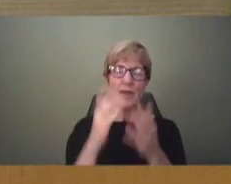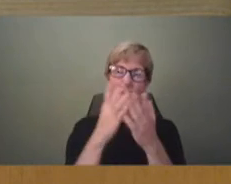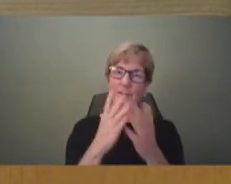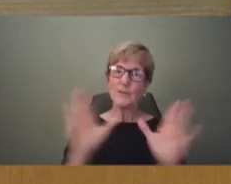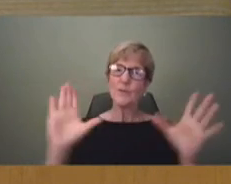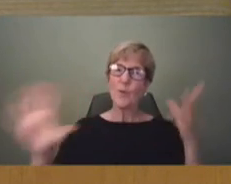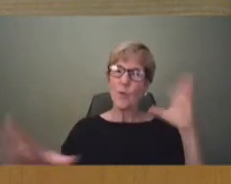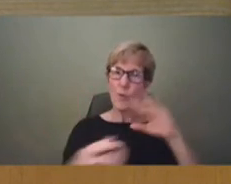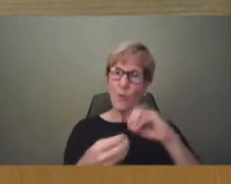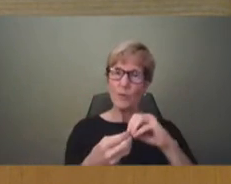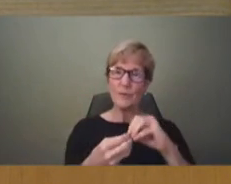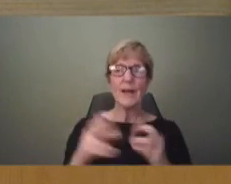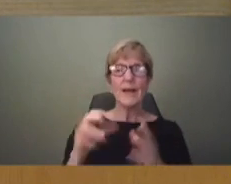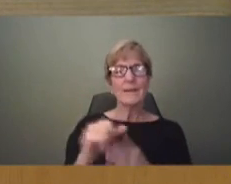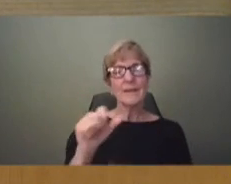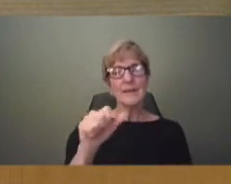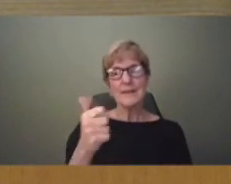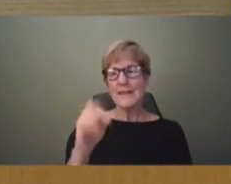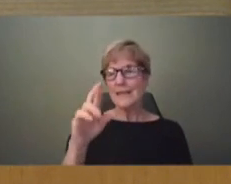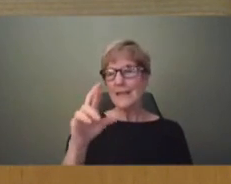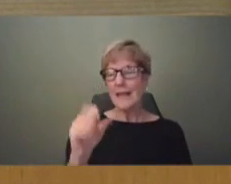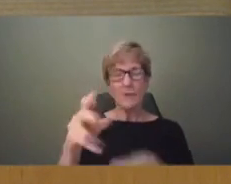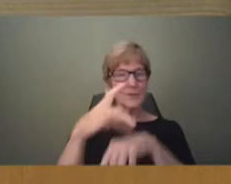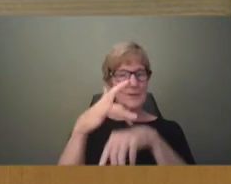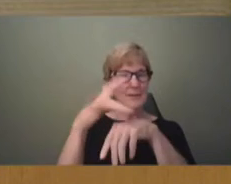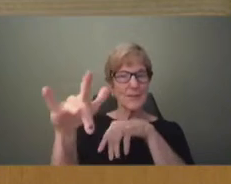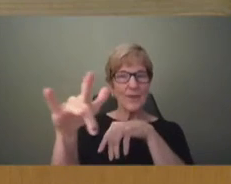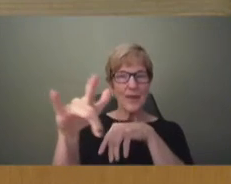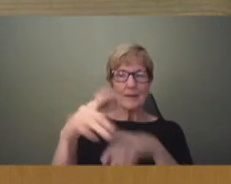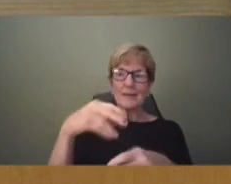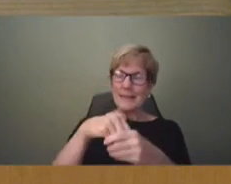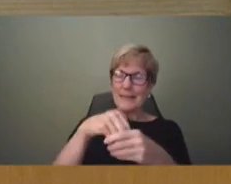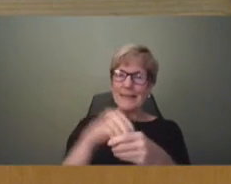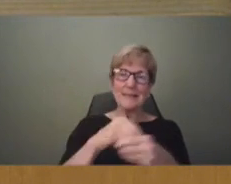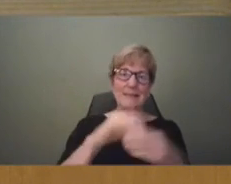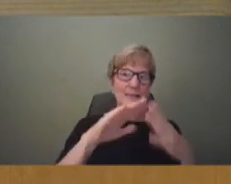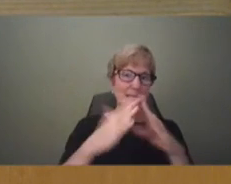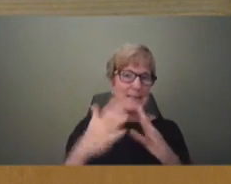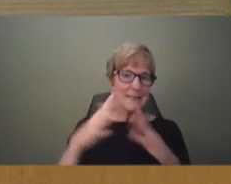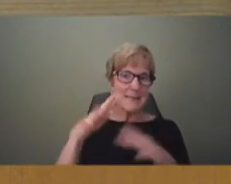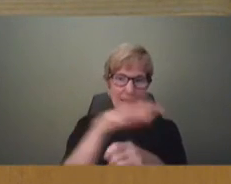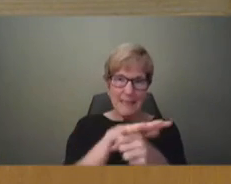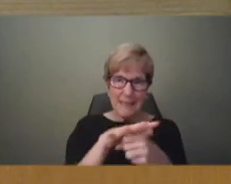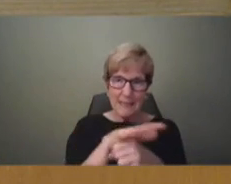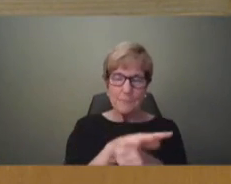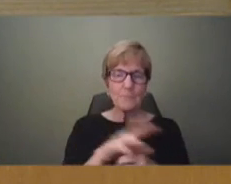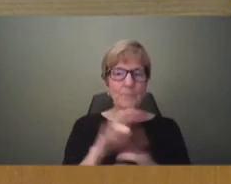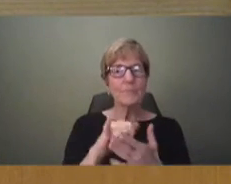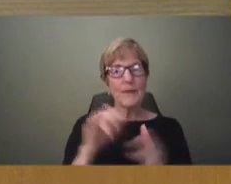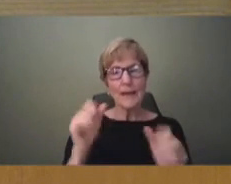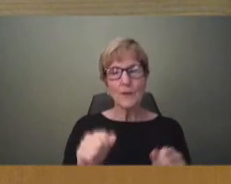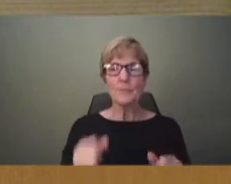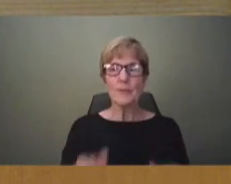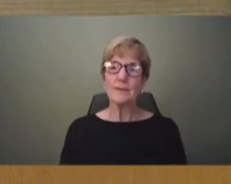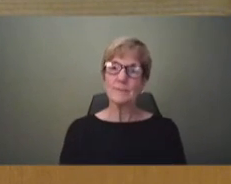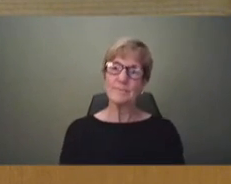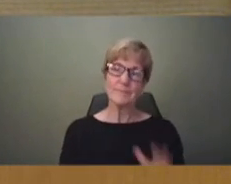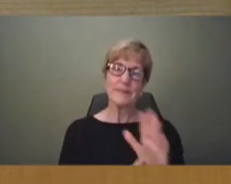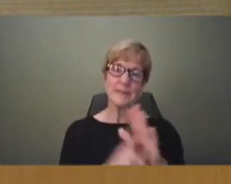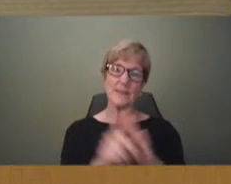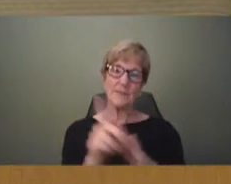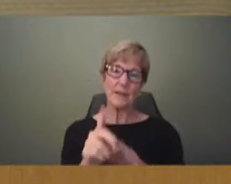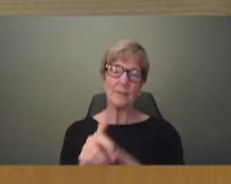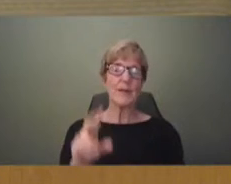this is 10 acres of vacant land inside the city of Charlotte City Limits that could be reasonably developed at an in-one